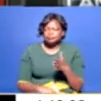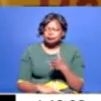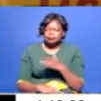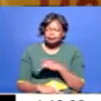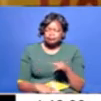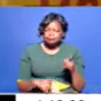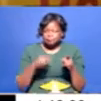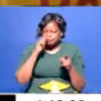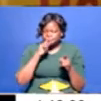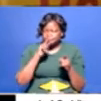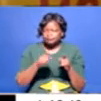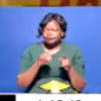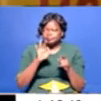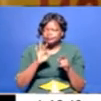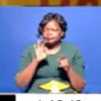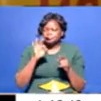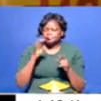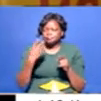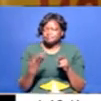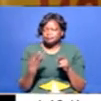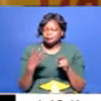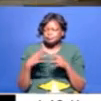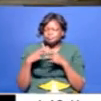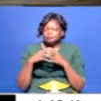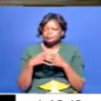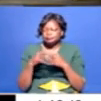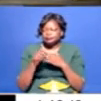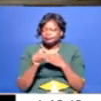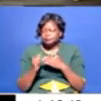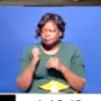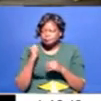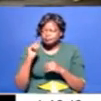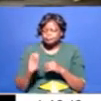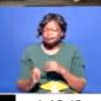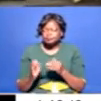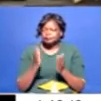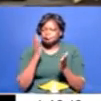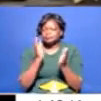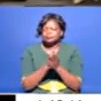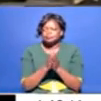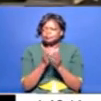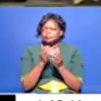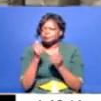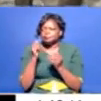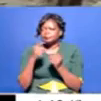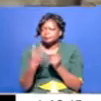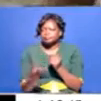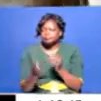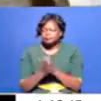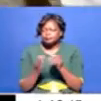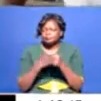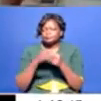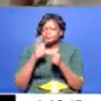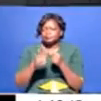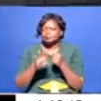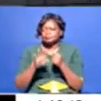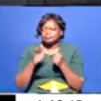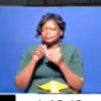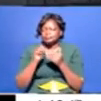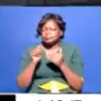is $1.34 per liter, compared to $1.15 in April and 95 US cents in